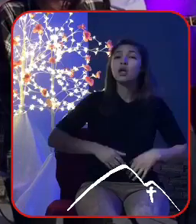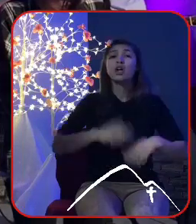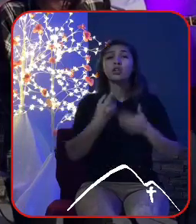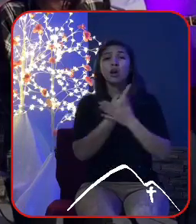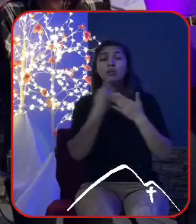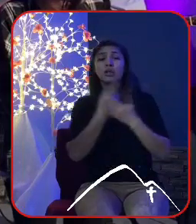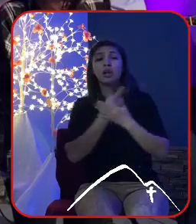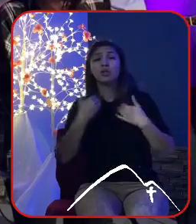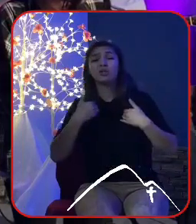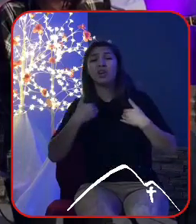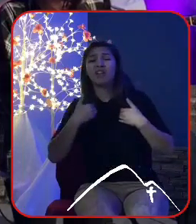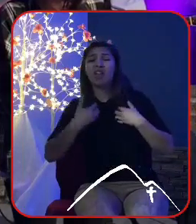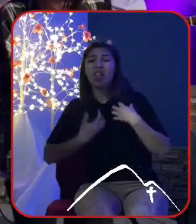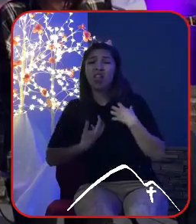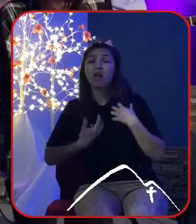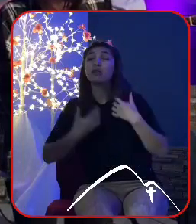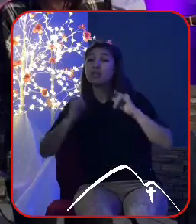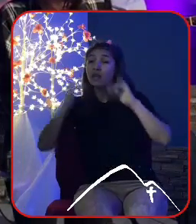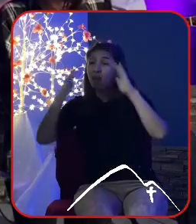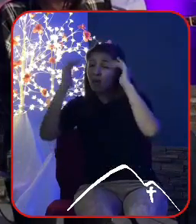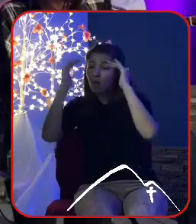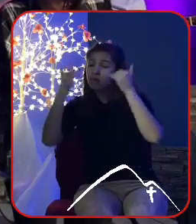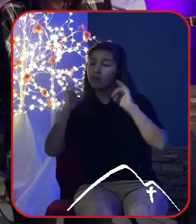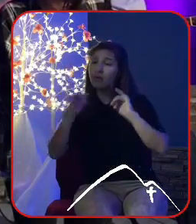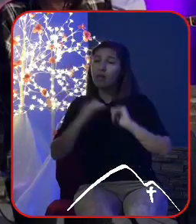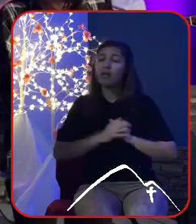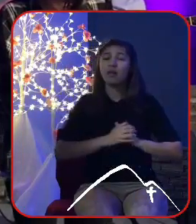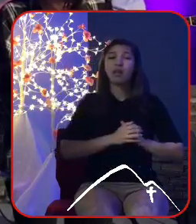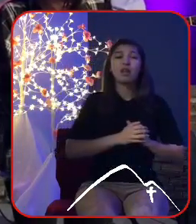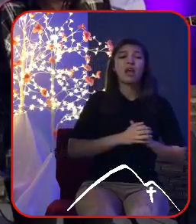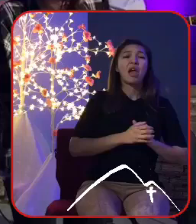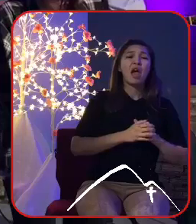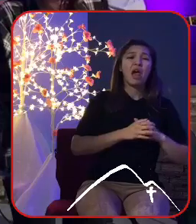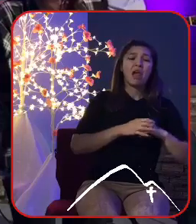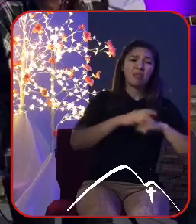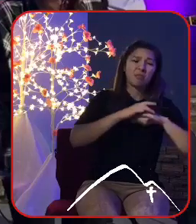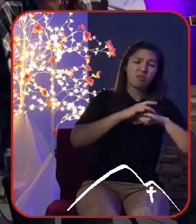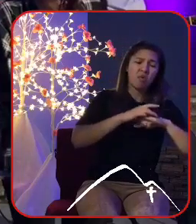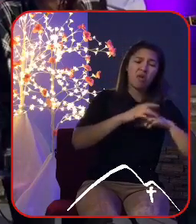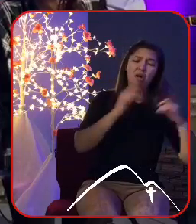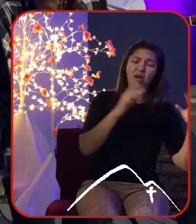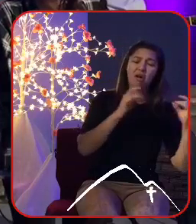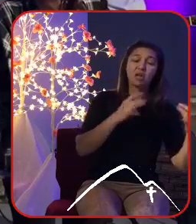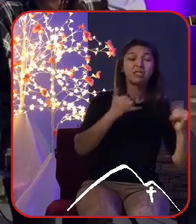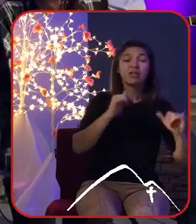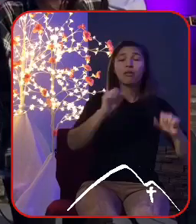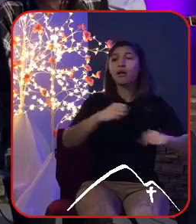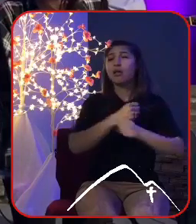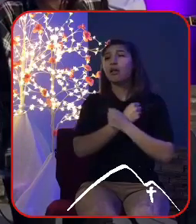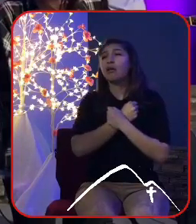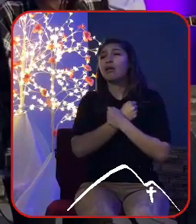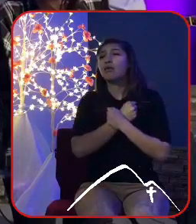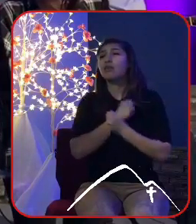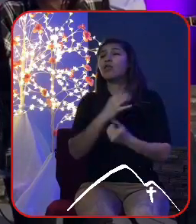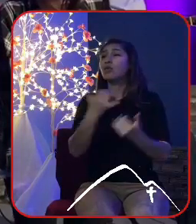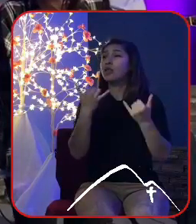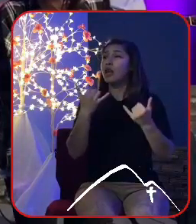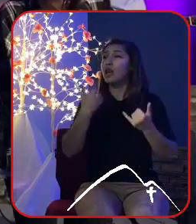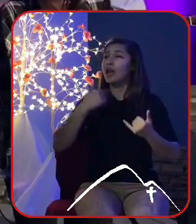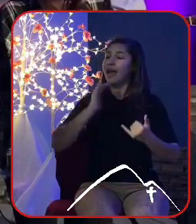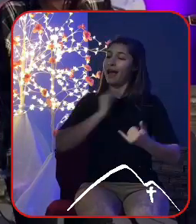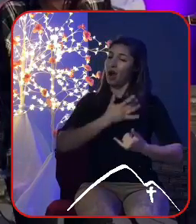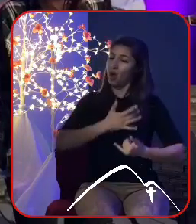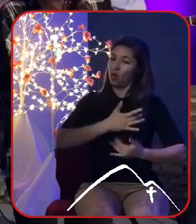futility, and love in the midst of the wickedness that surrounds us. And so today we lift up our hearts,